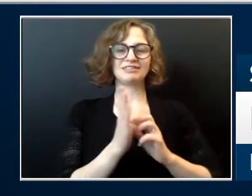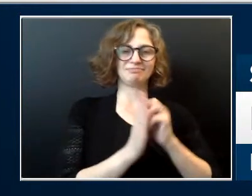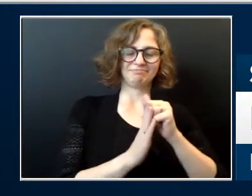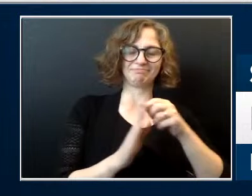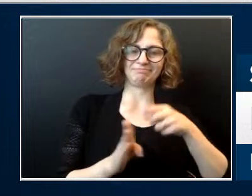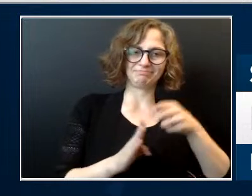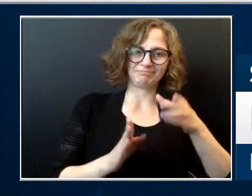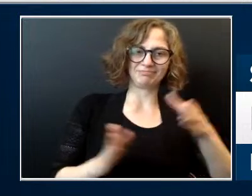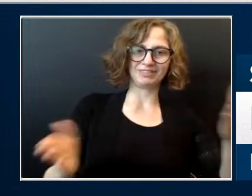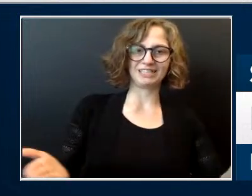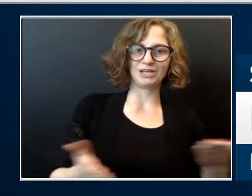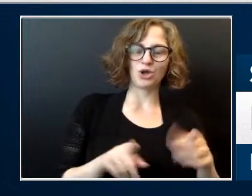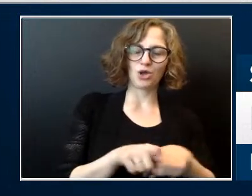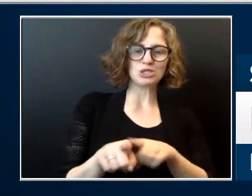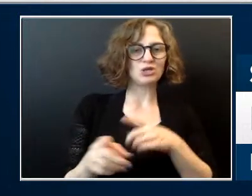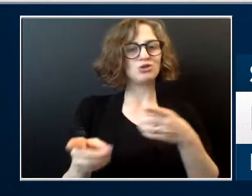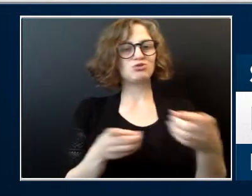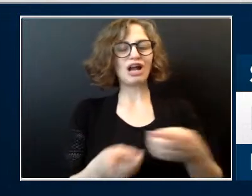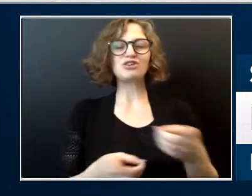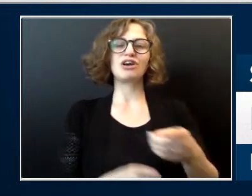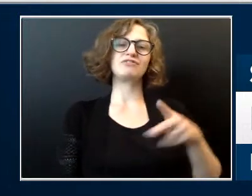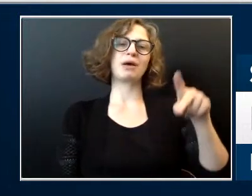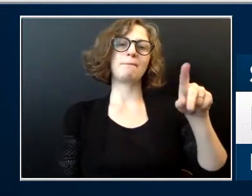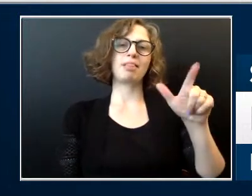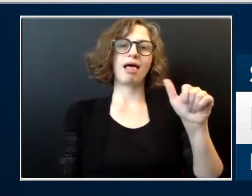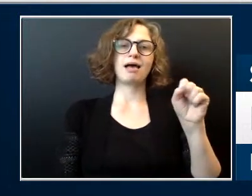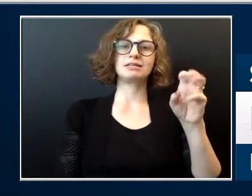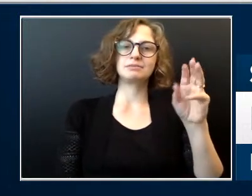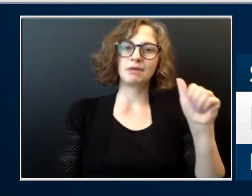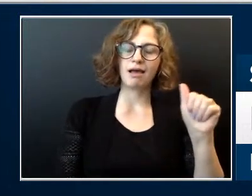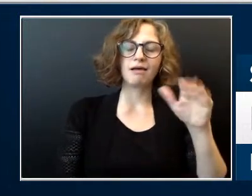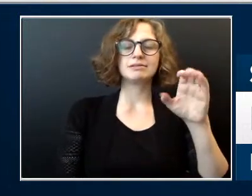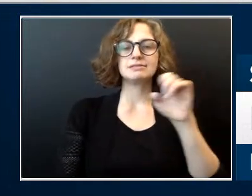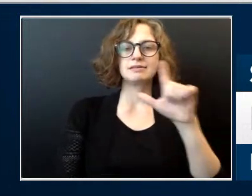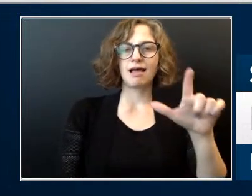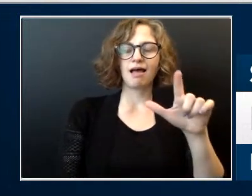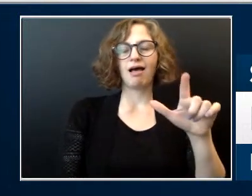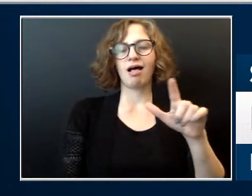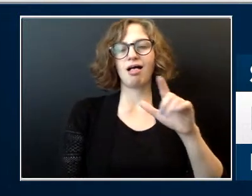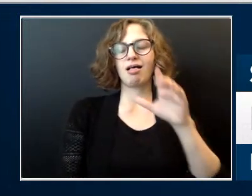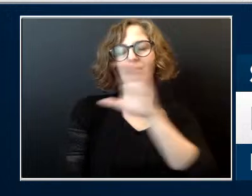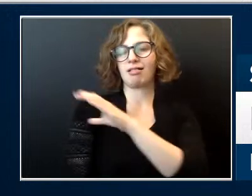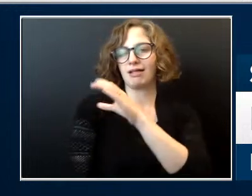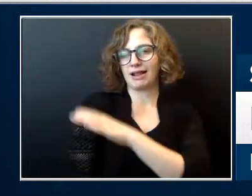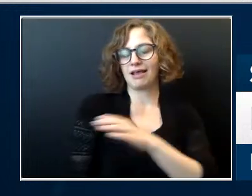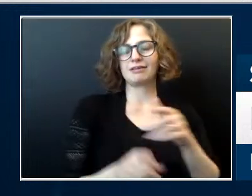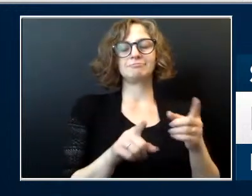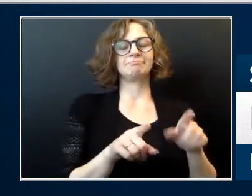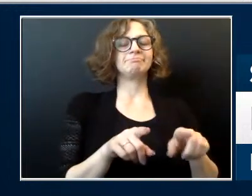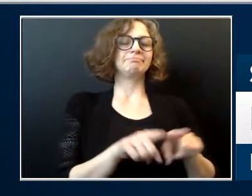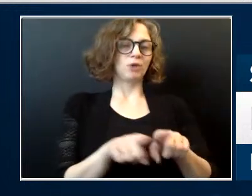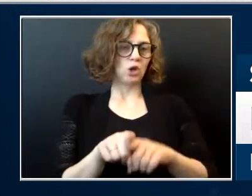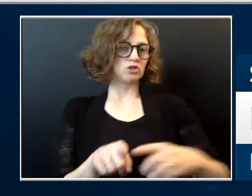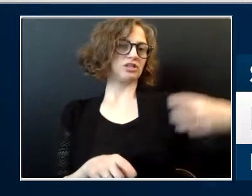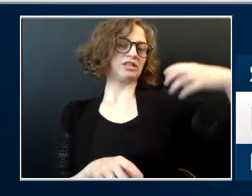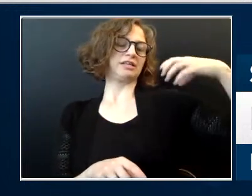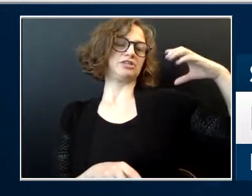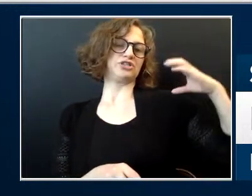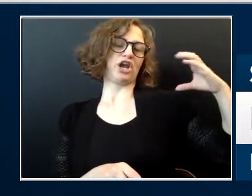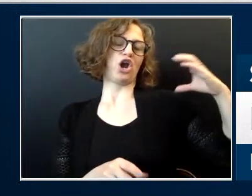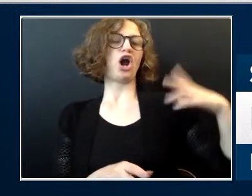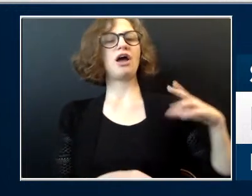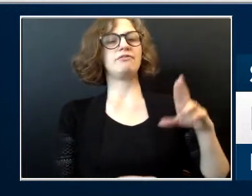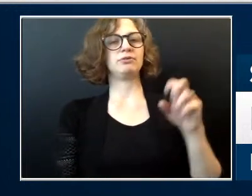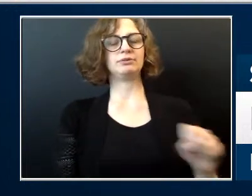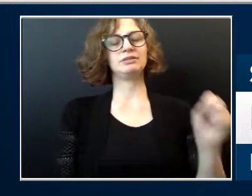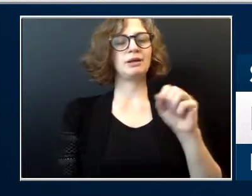Clinic, lots of words, but that's a big deal, and the chair of the United States Myeloma Innovations Research Collaborative.